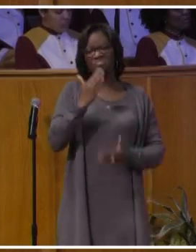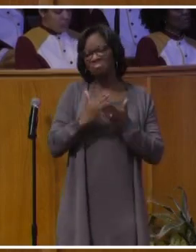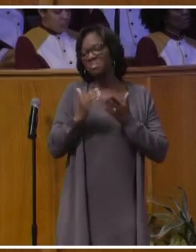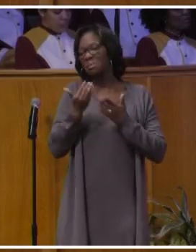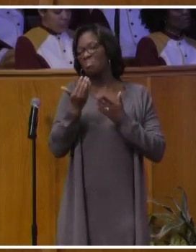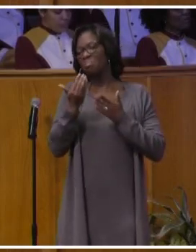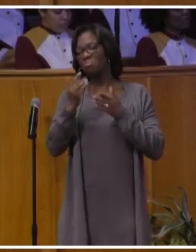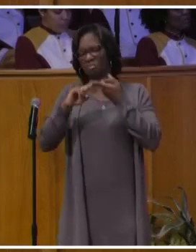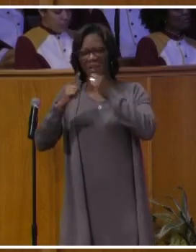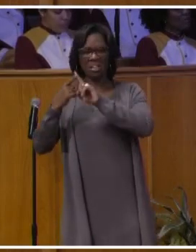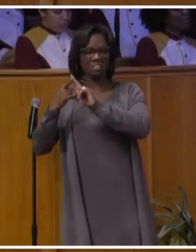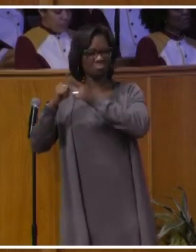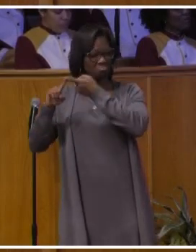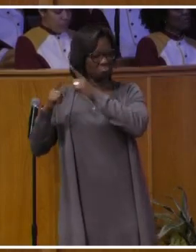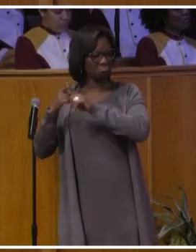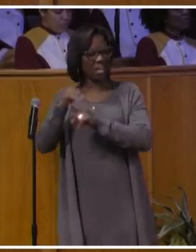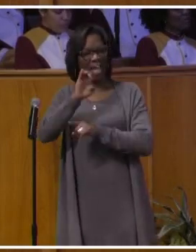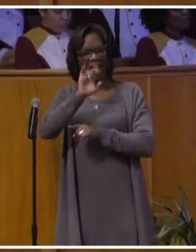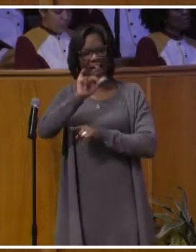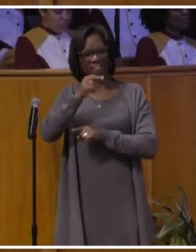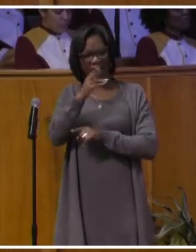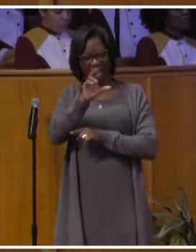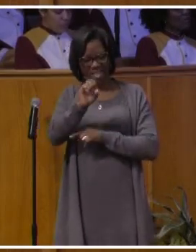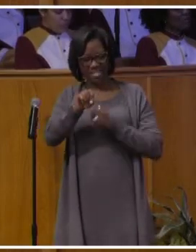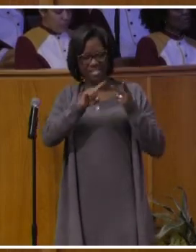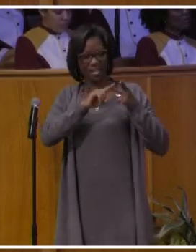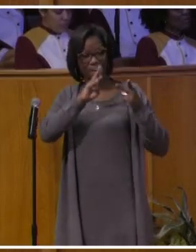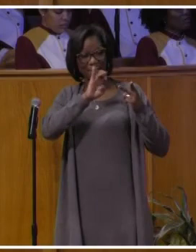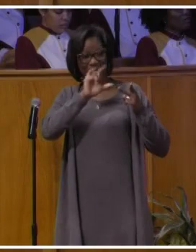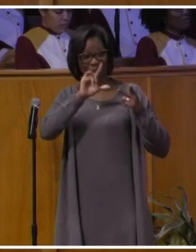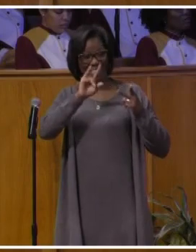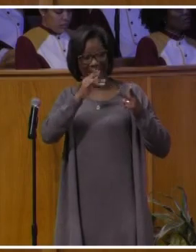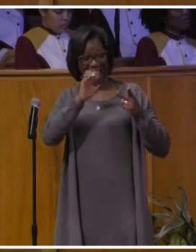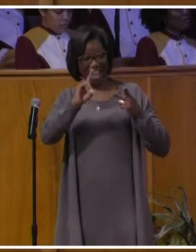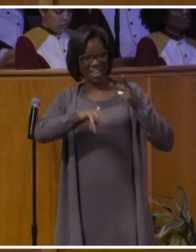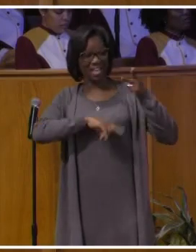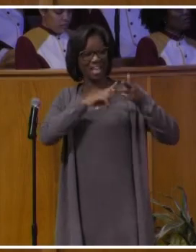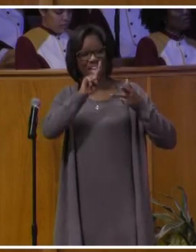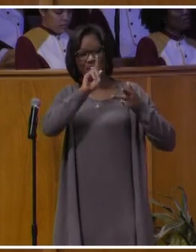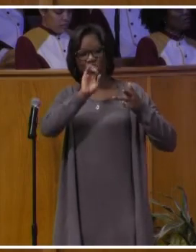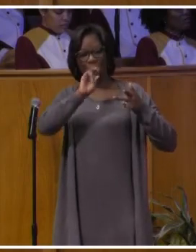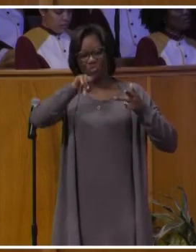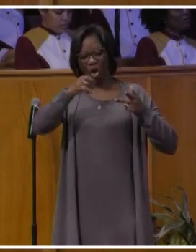friends, Eliphaz, Bildad, and